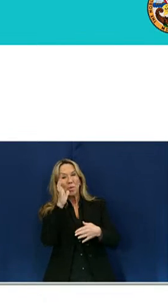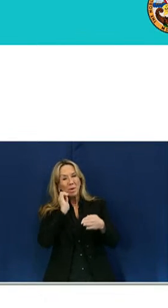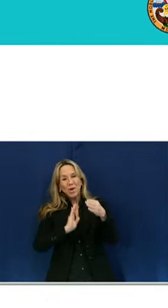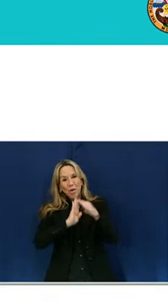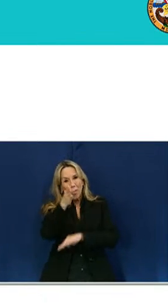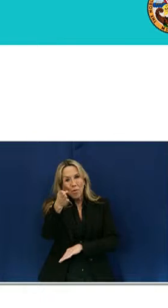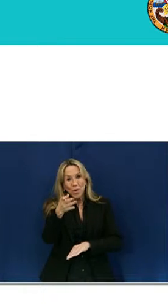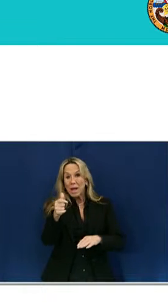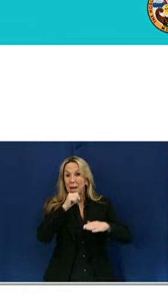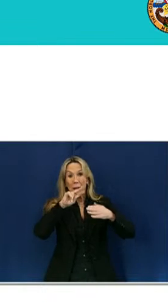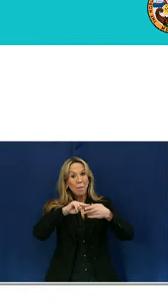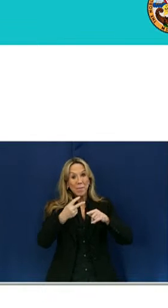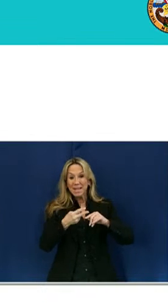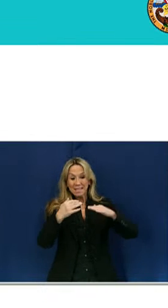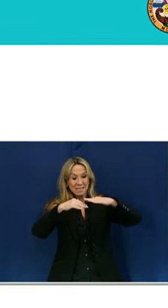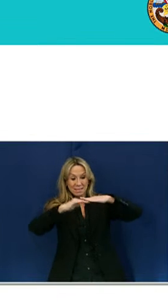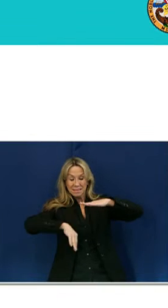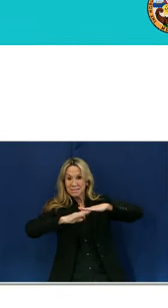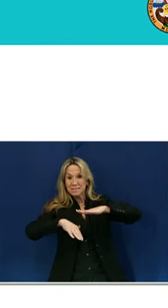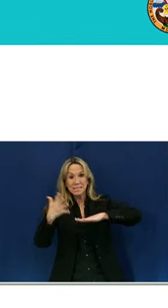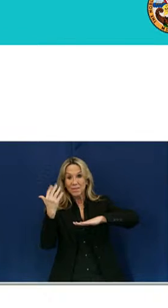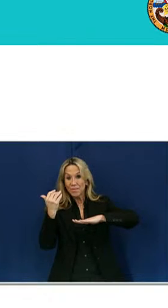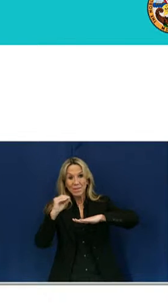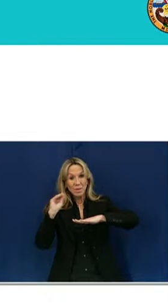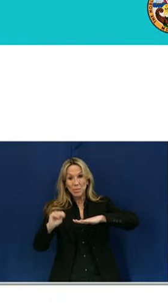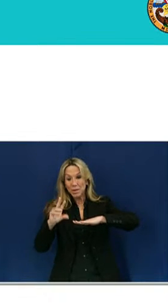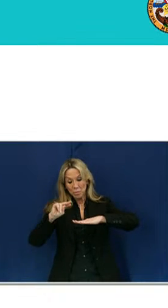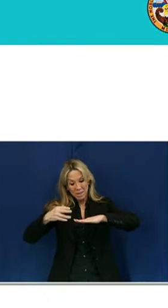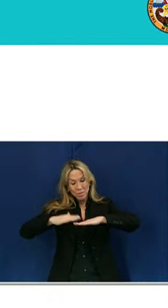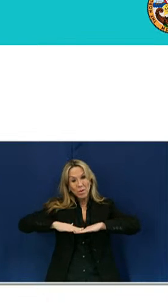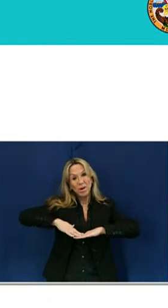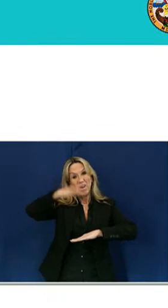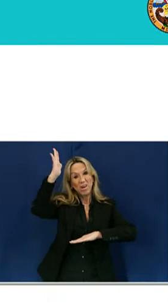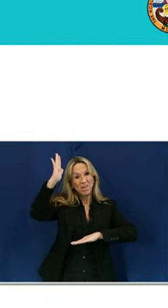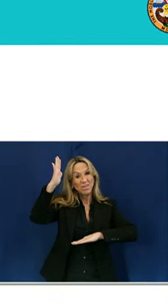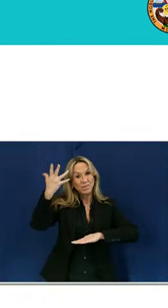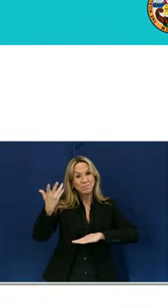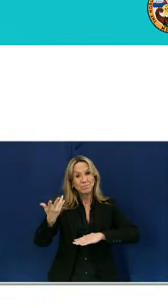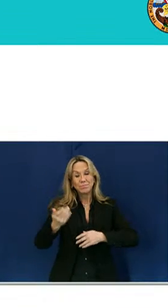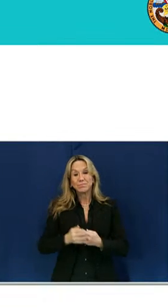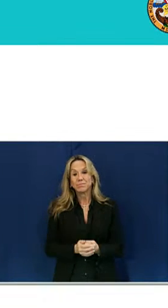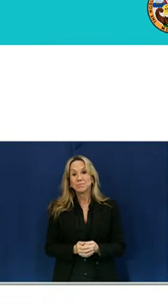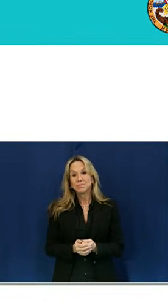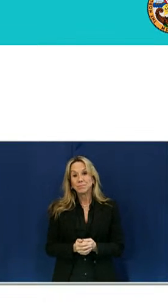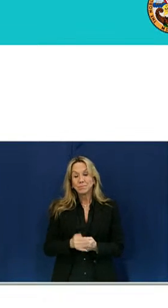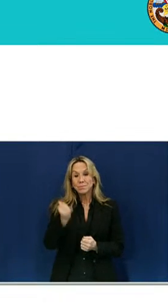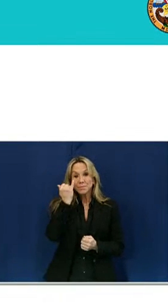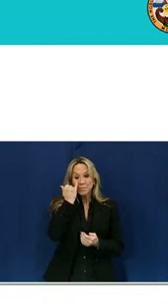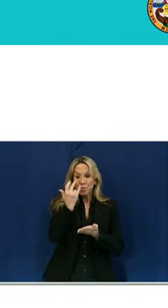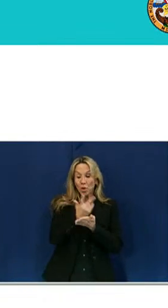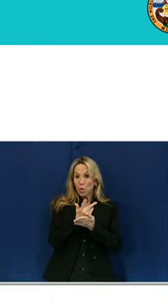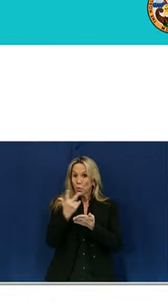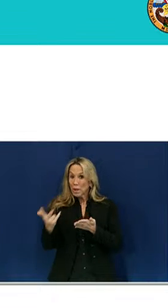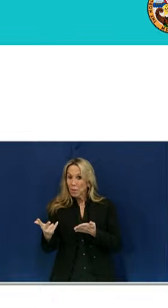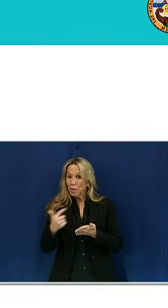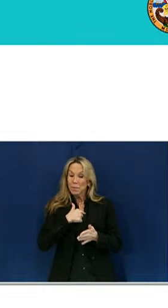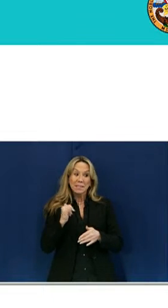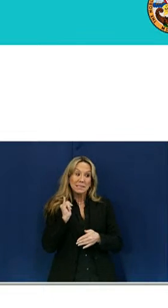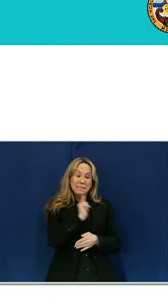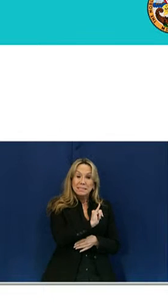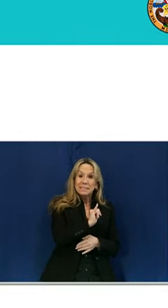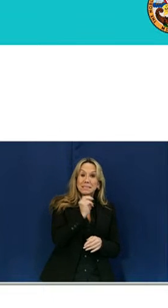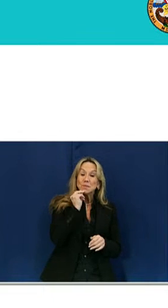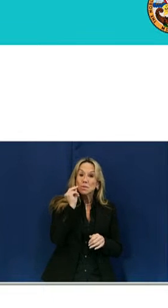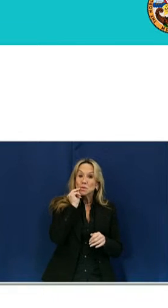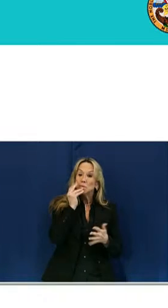doesn't mean getting below the 15%. That means going beyond the capacity that we have. If we do the 3-week, the state had said for a minimum of 3